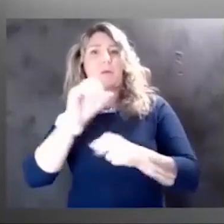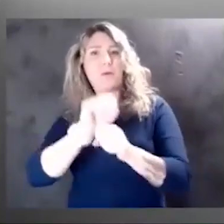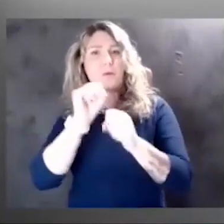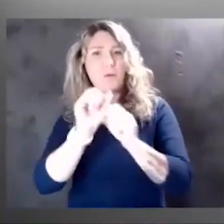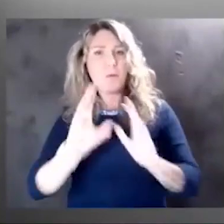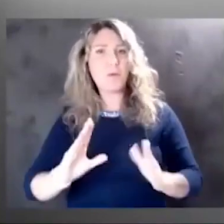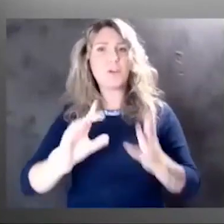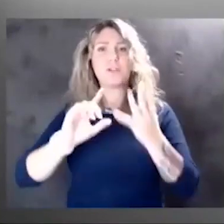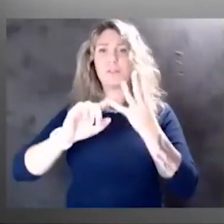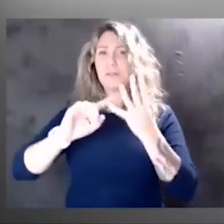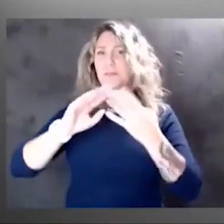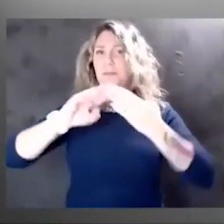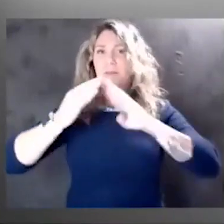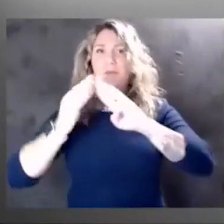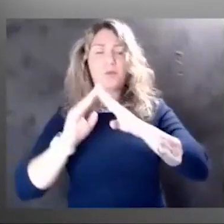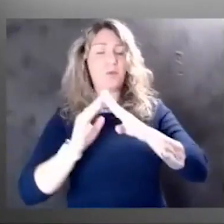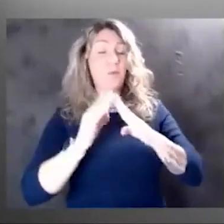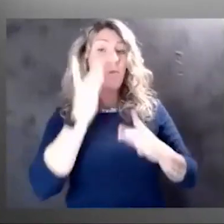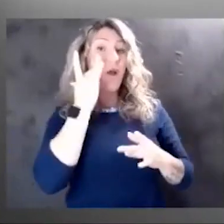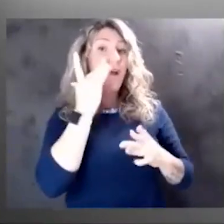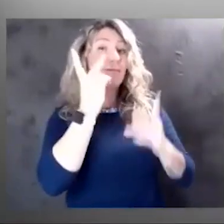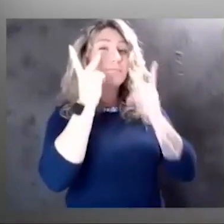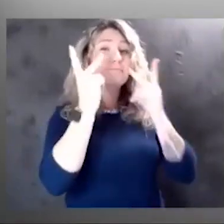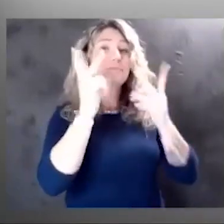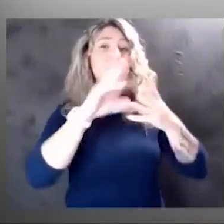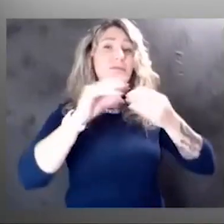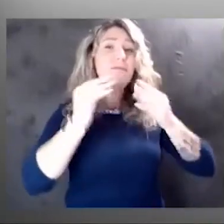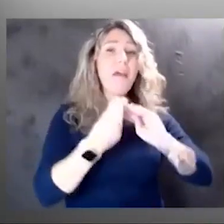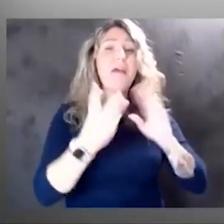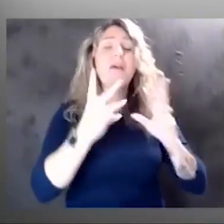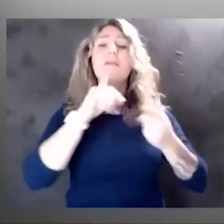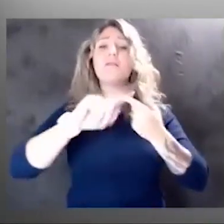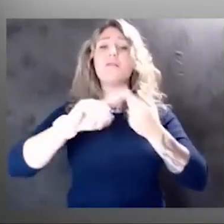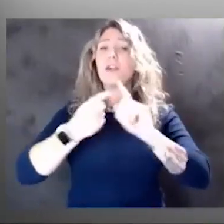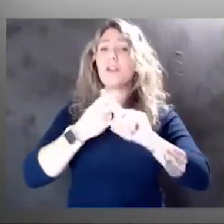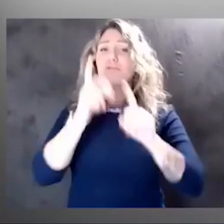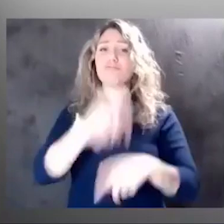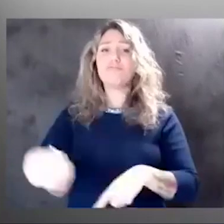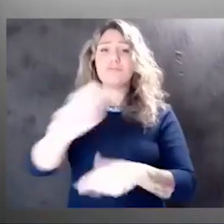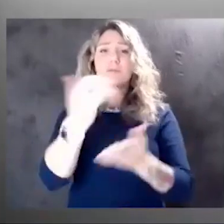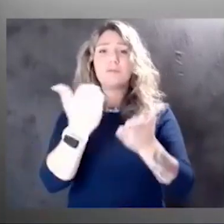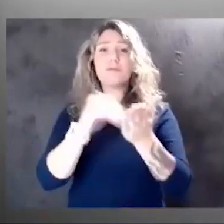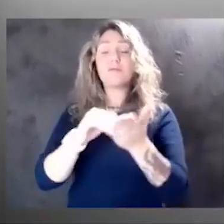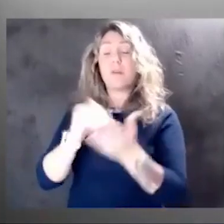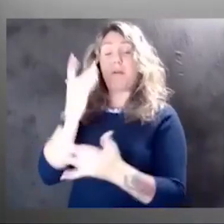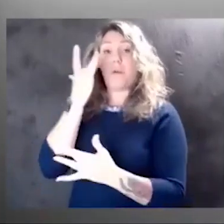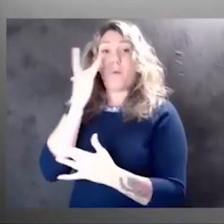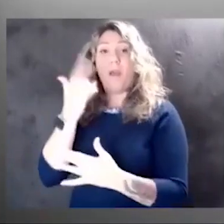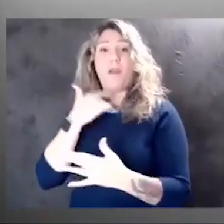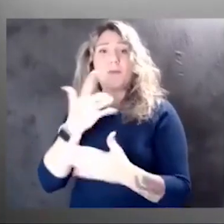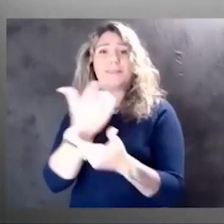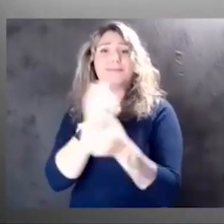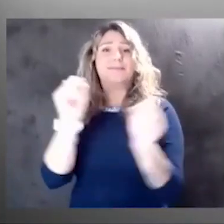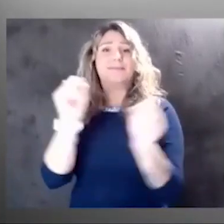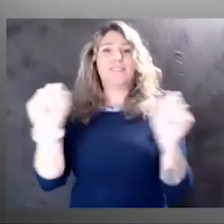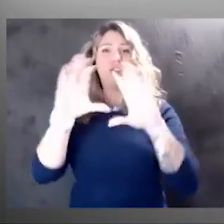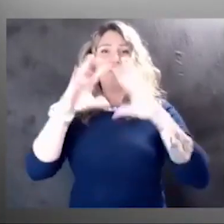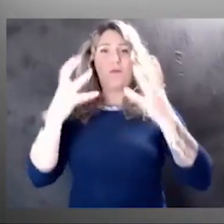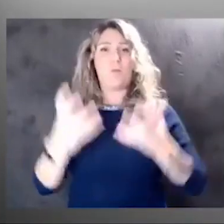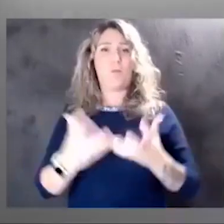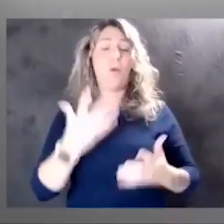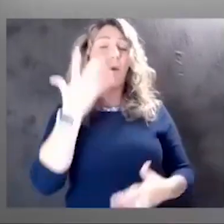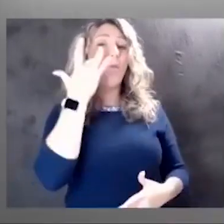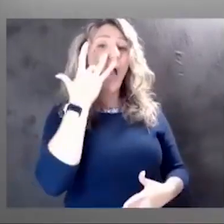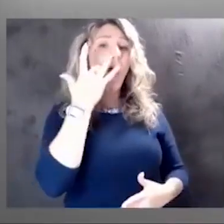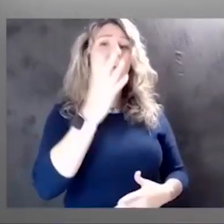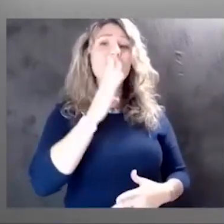see family and friends and travel again. I vaccinate because I want to help save the world. Because I have a 4-month-old baby to protect at